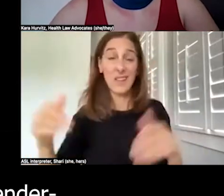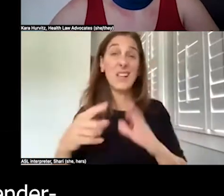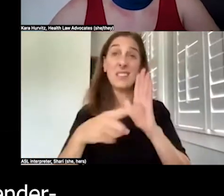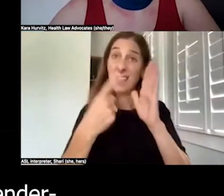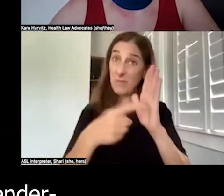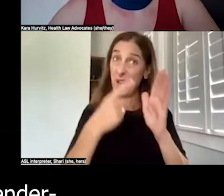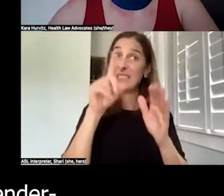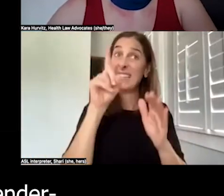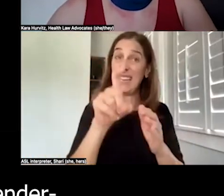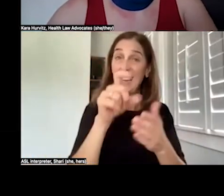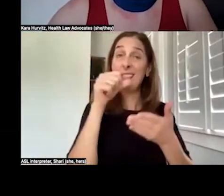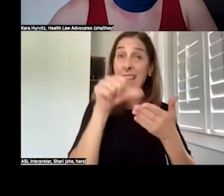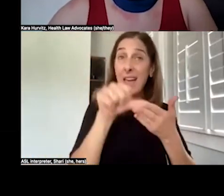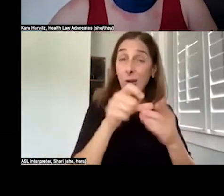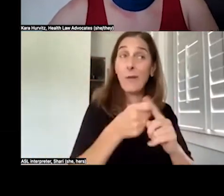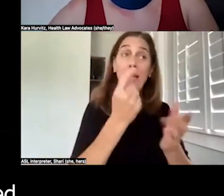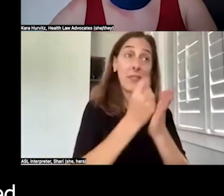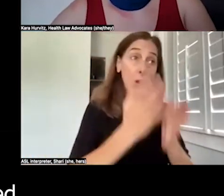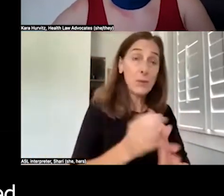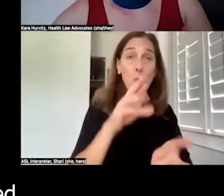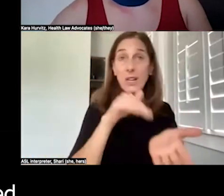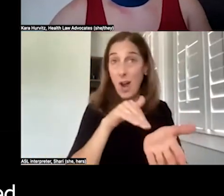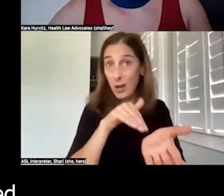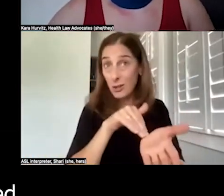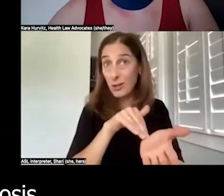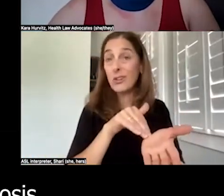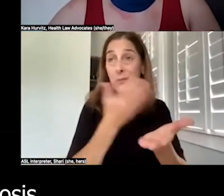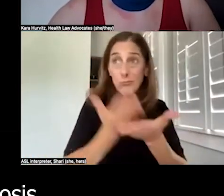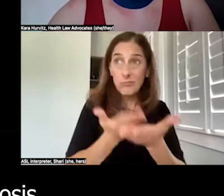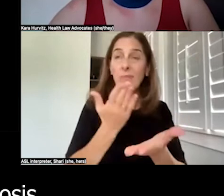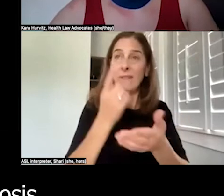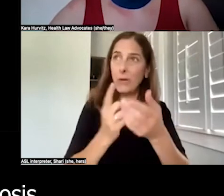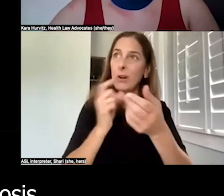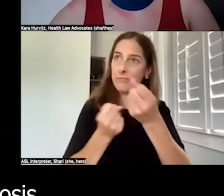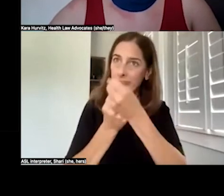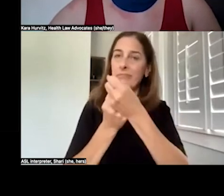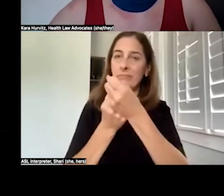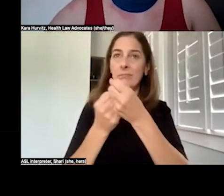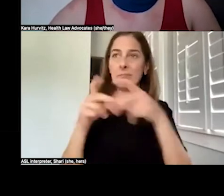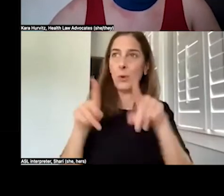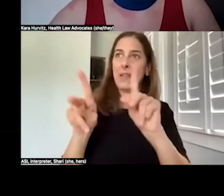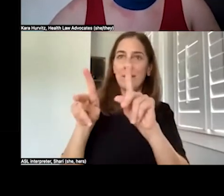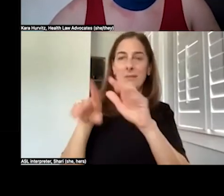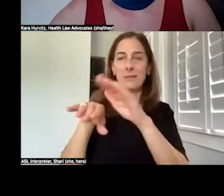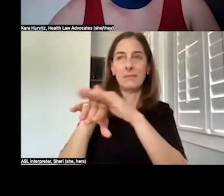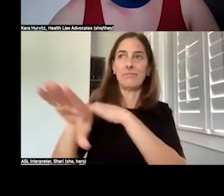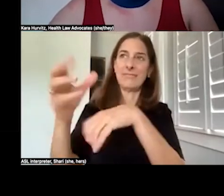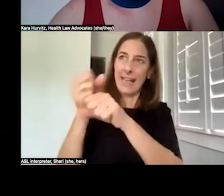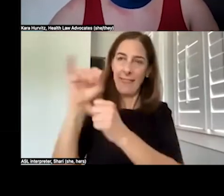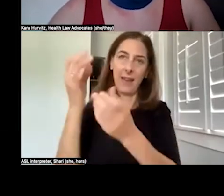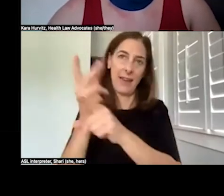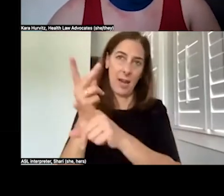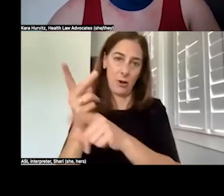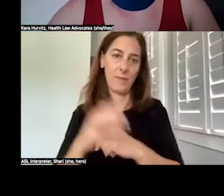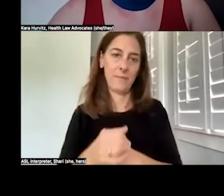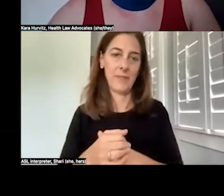order to access any types of gender affirming care. And again, as I mentioned, the touchstone is a diagnosis of gender dysphoria, and that in